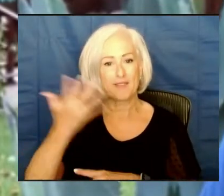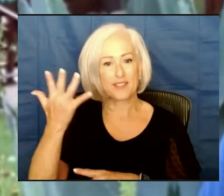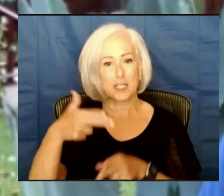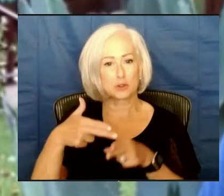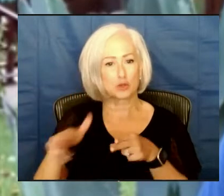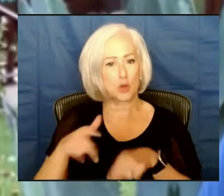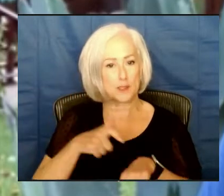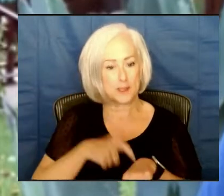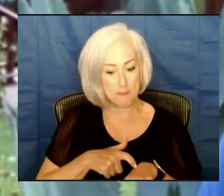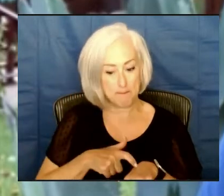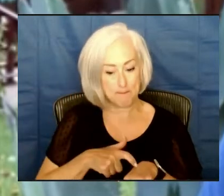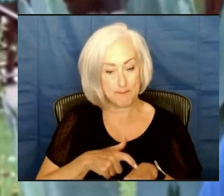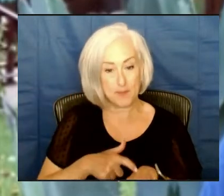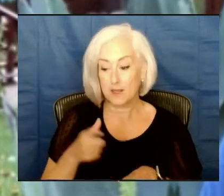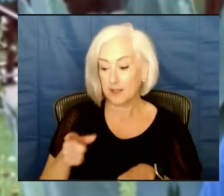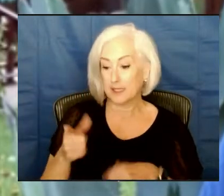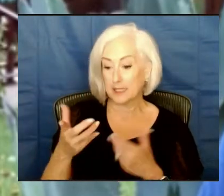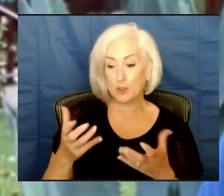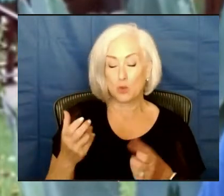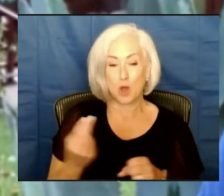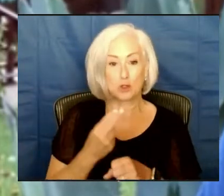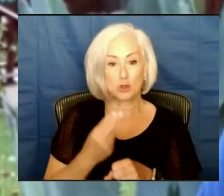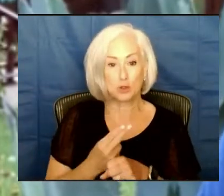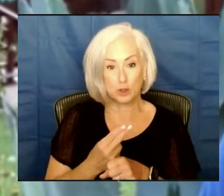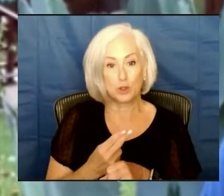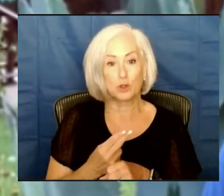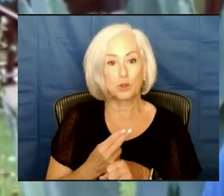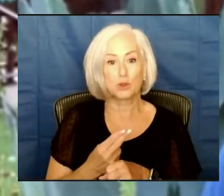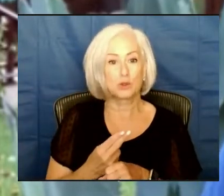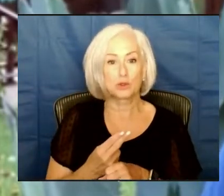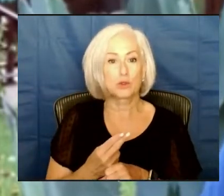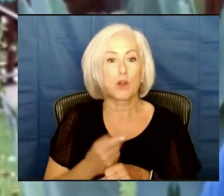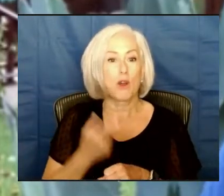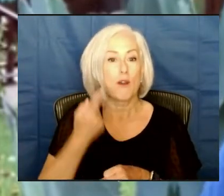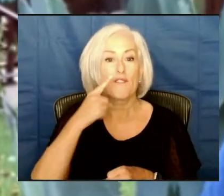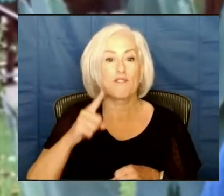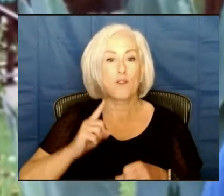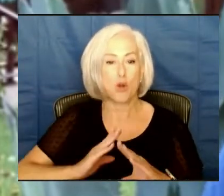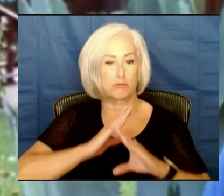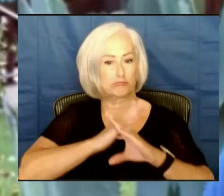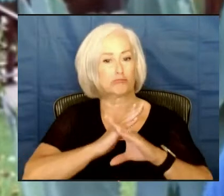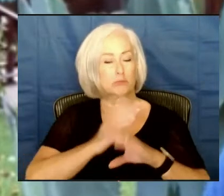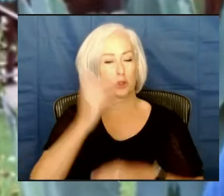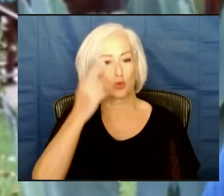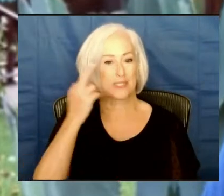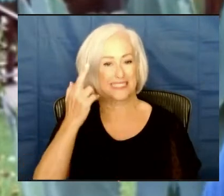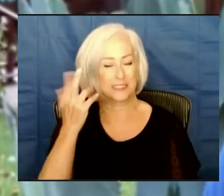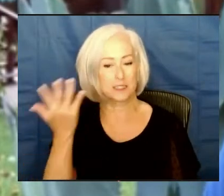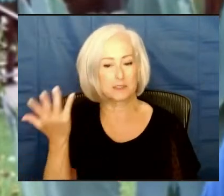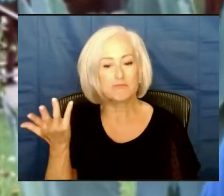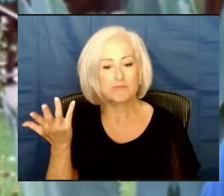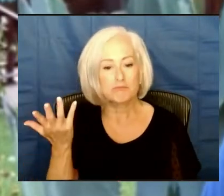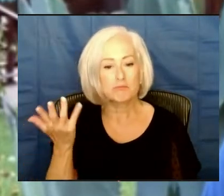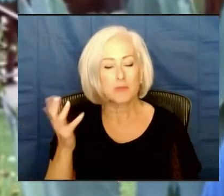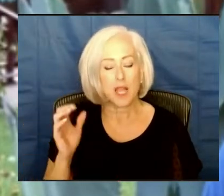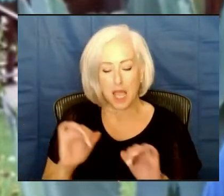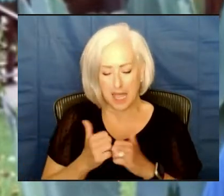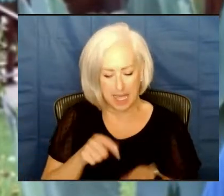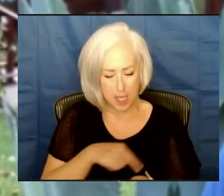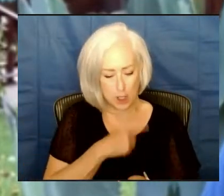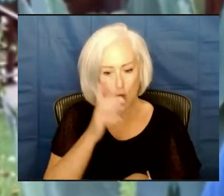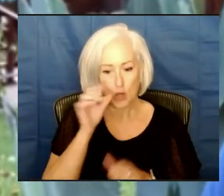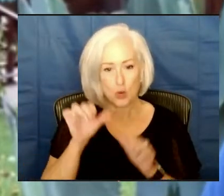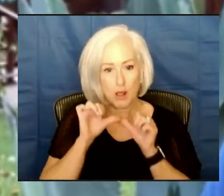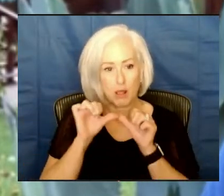But if you're looking at using it for Paxlovid, you know how long for prophylaxis or prevention, how long is that going to